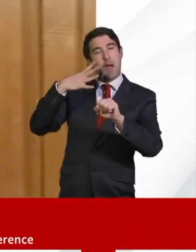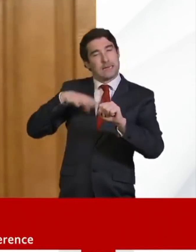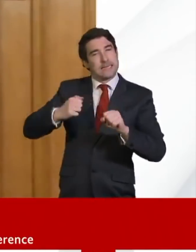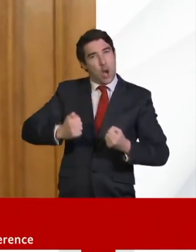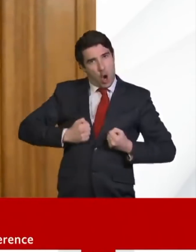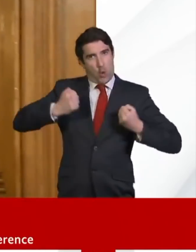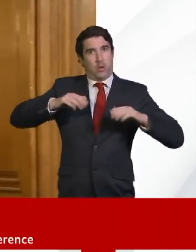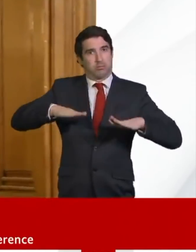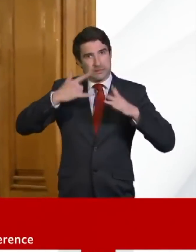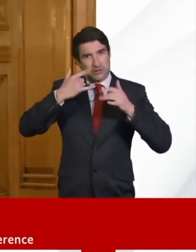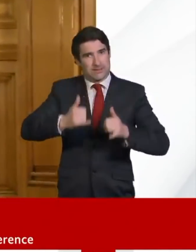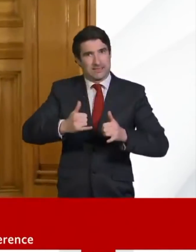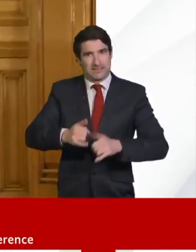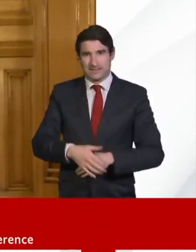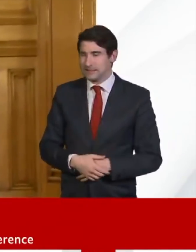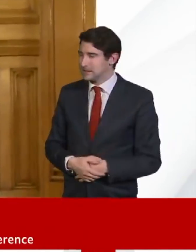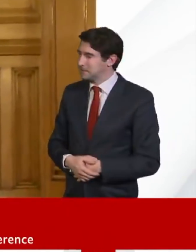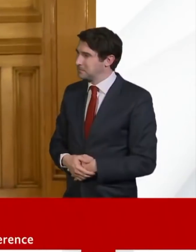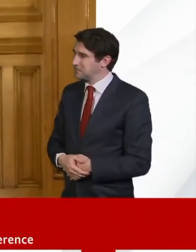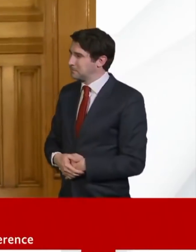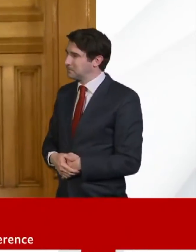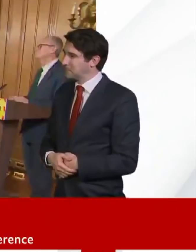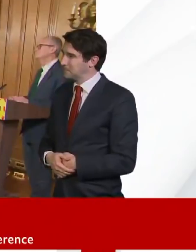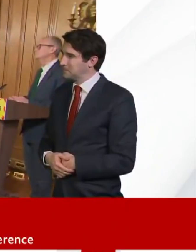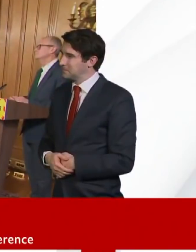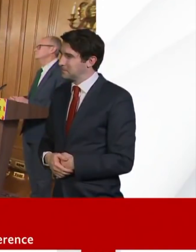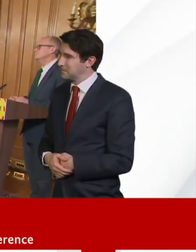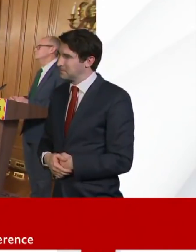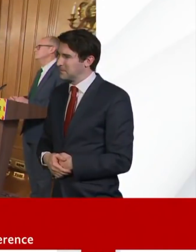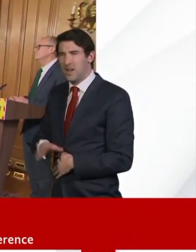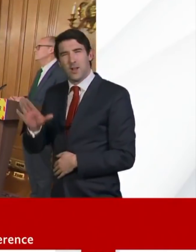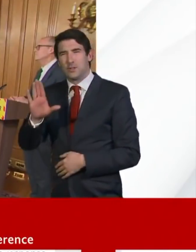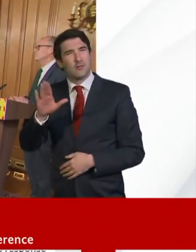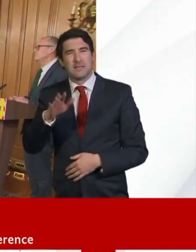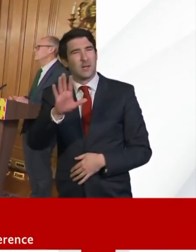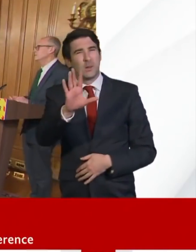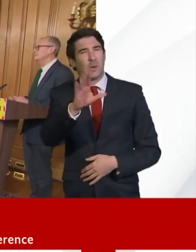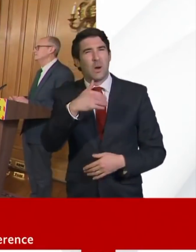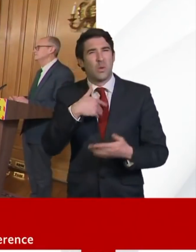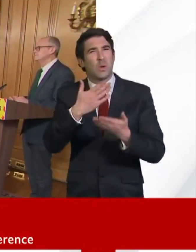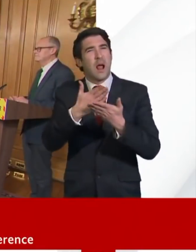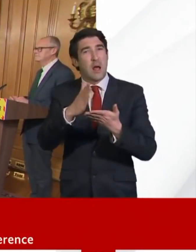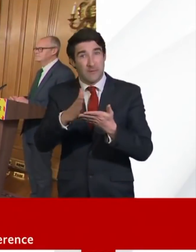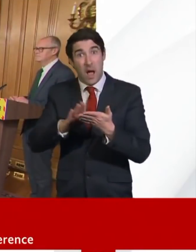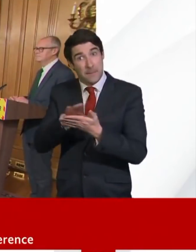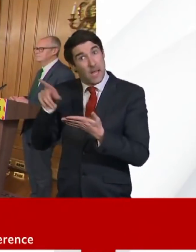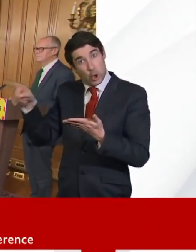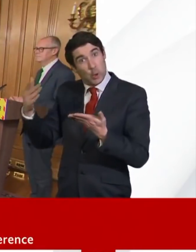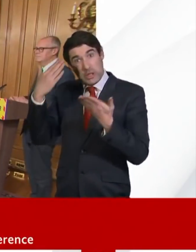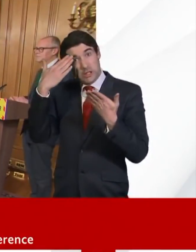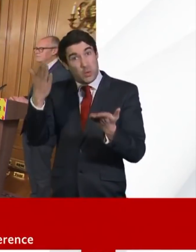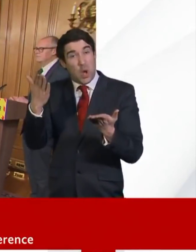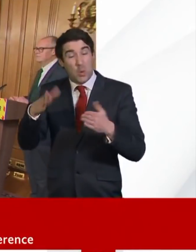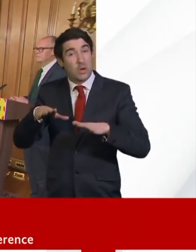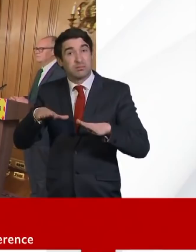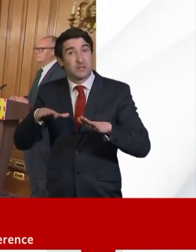Hugo? Well, yeah, so can I just clarify, Sir Patrick? Appreciate the picture is still unclear, but you would